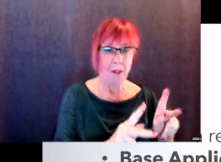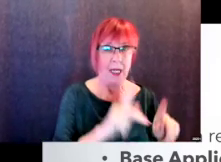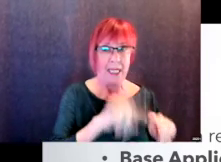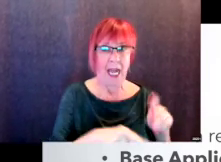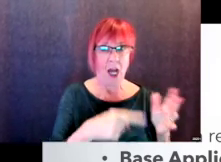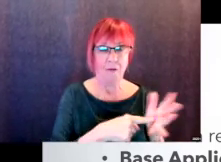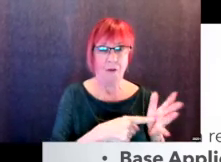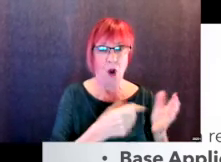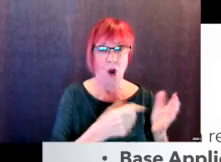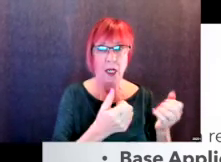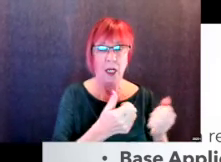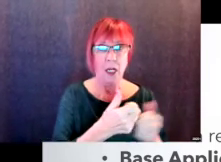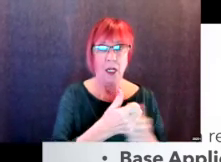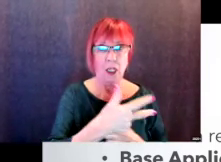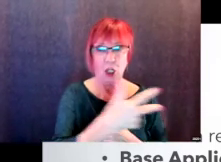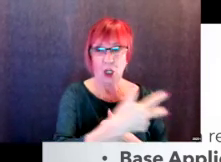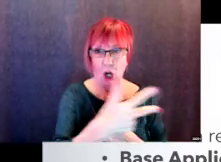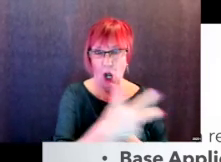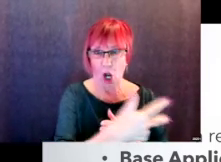$45,180 or below.